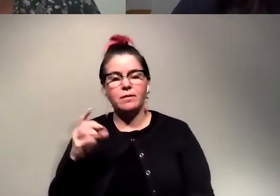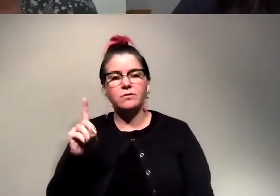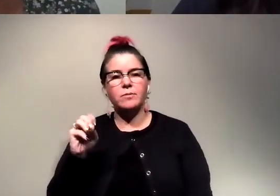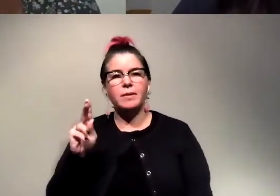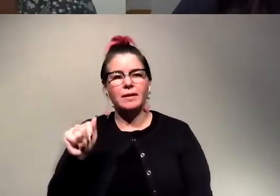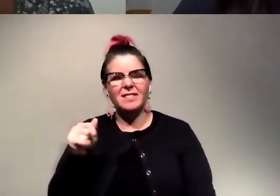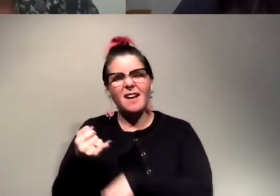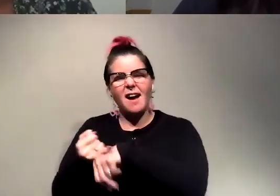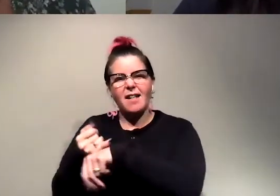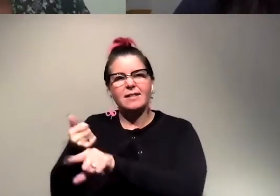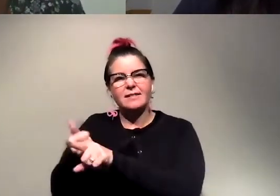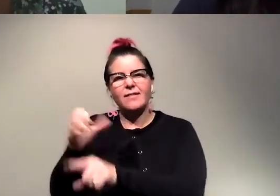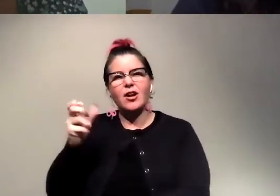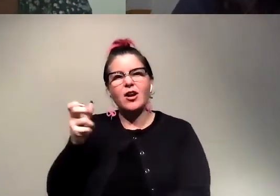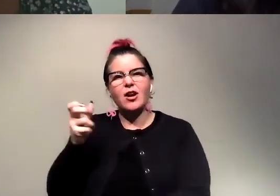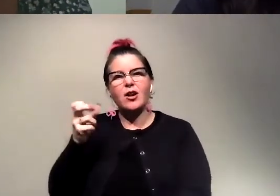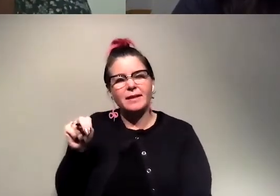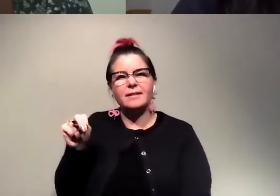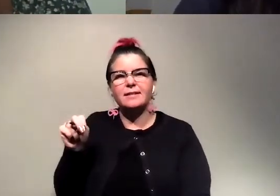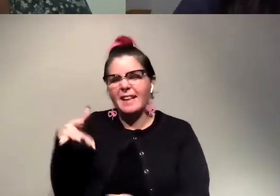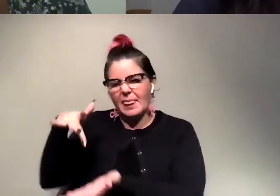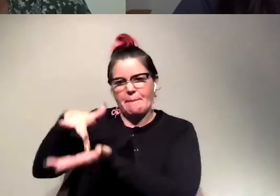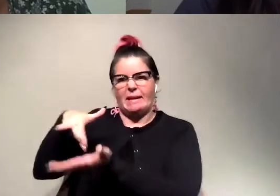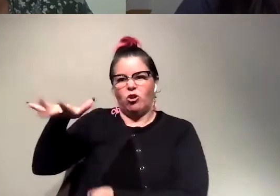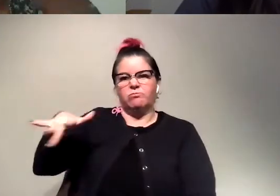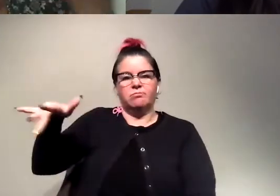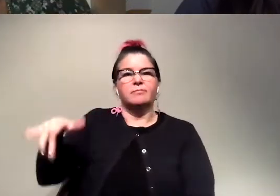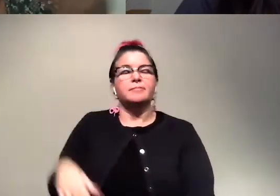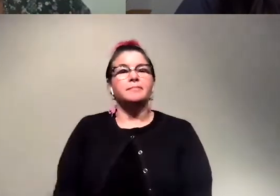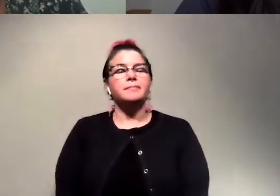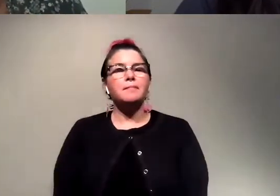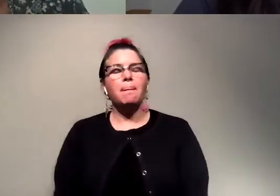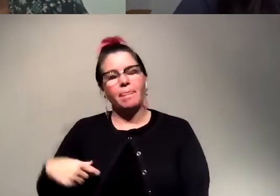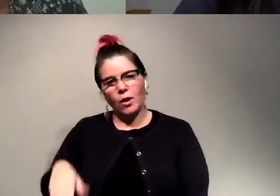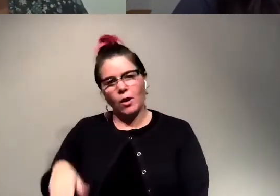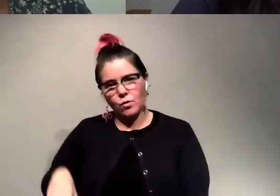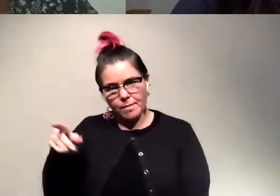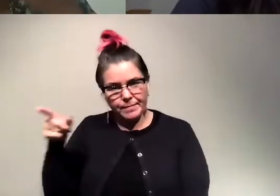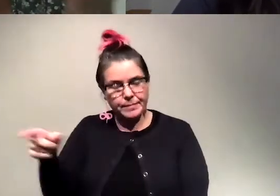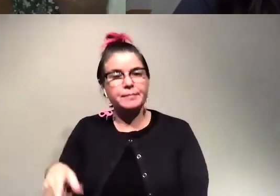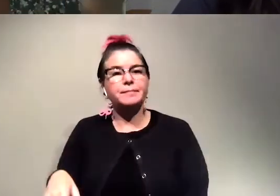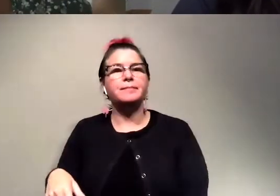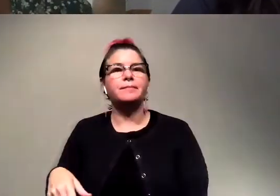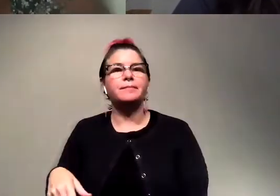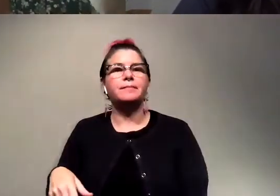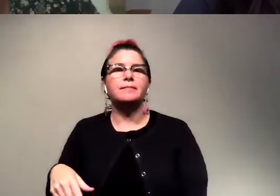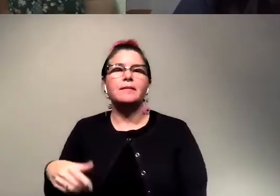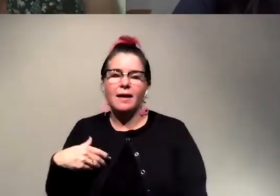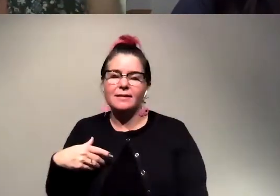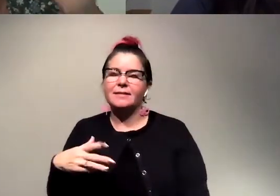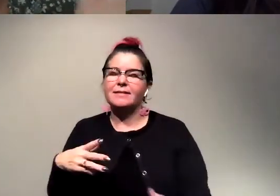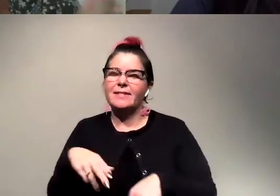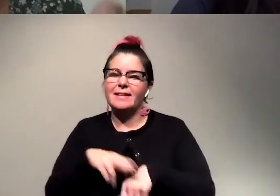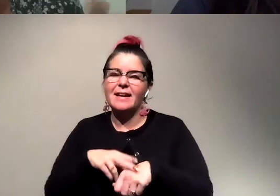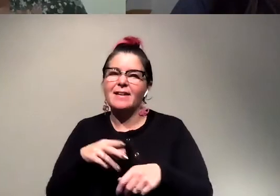an island in the Caribbean. It's kind of like right in the middle. And I grew up there, and we have a lot of endemic species. That means they're